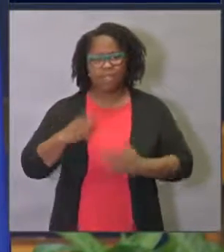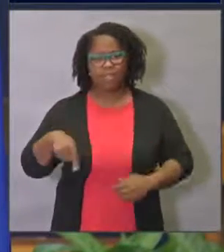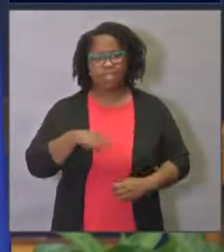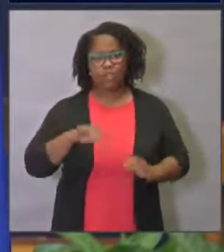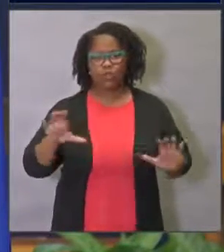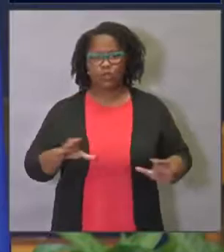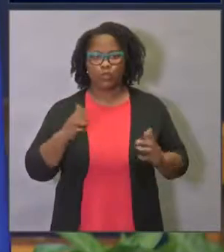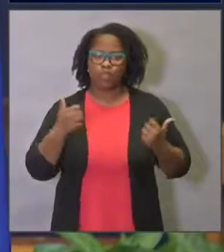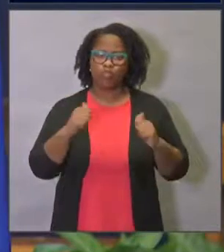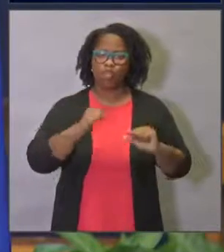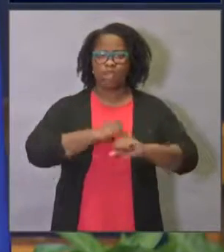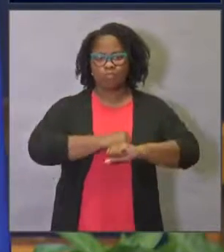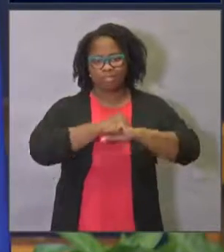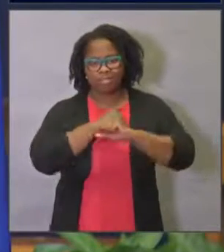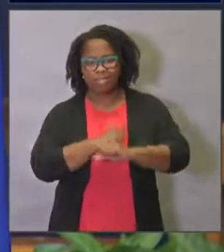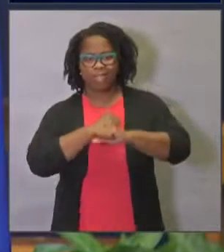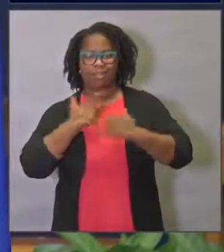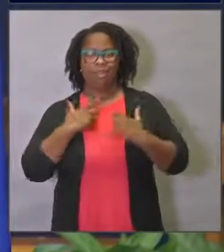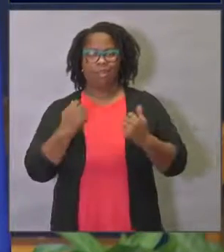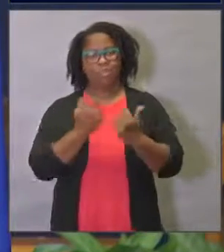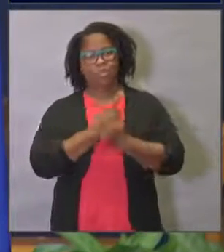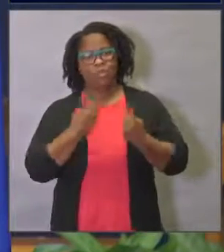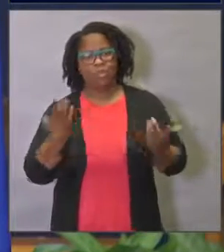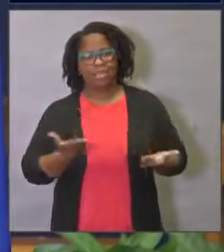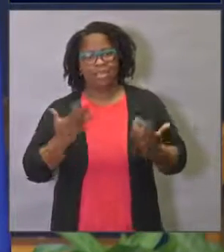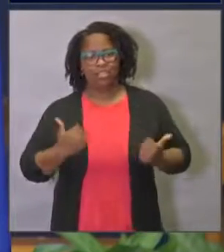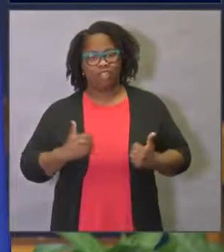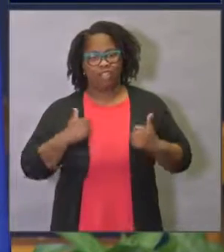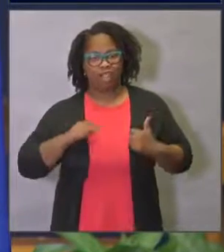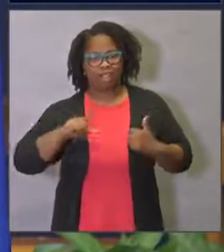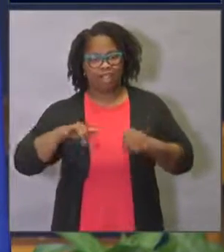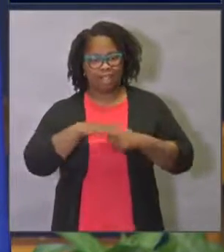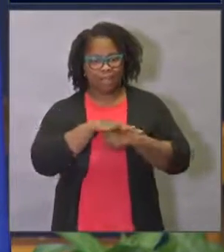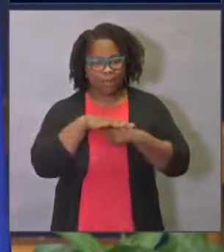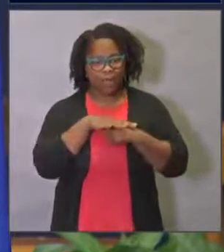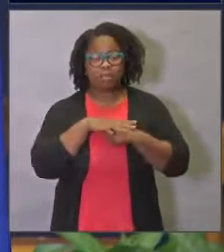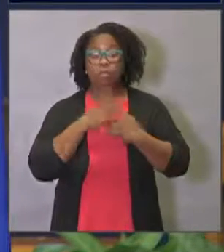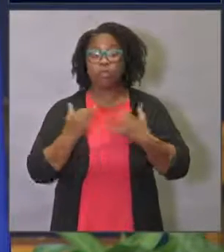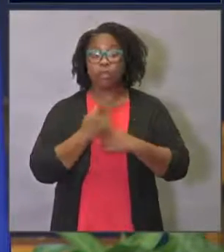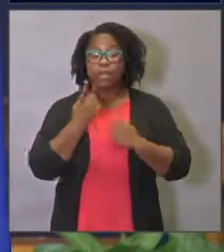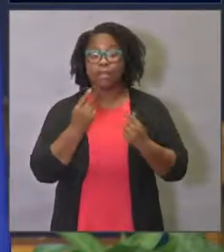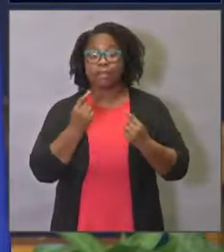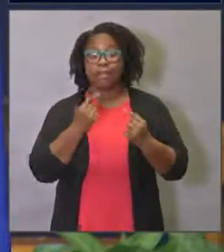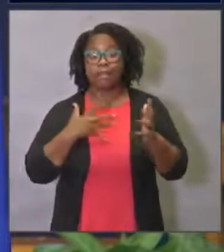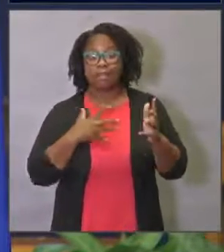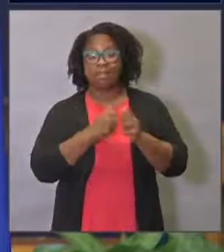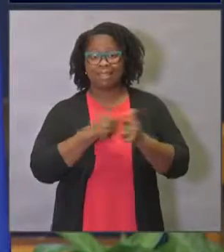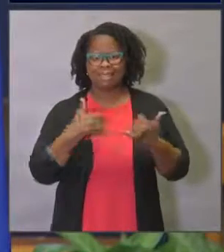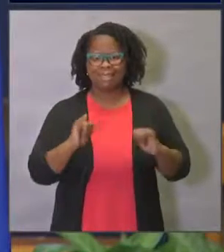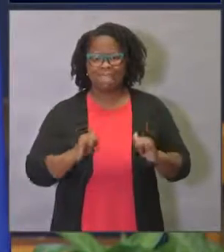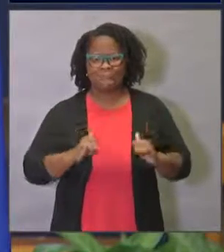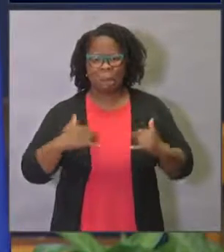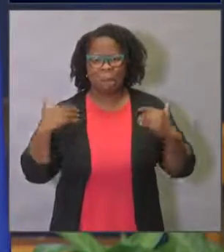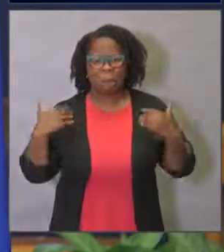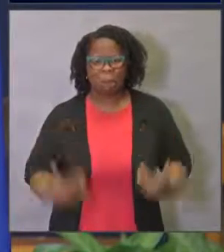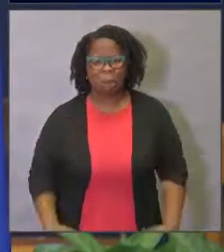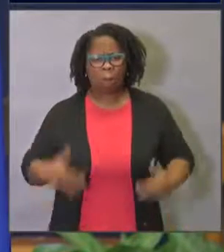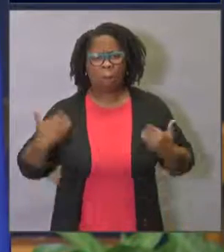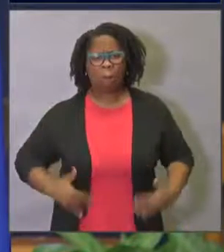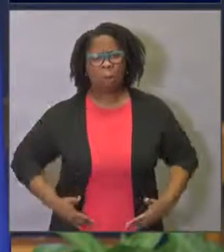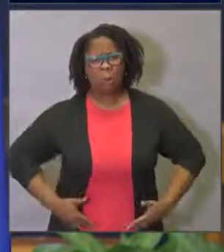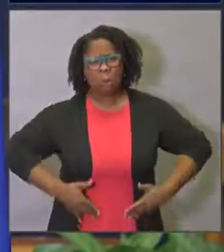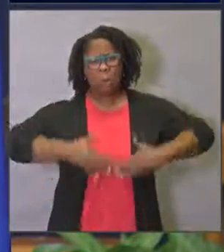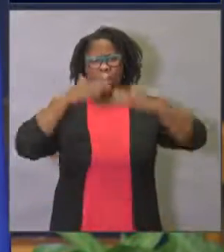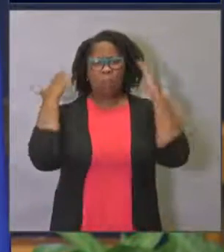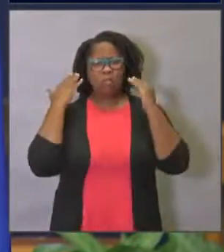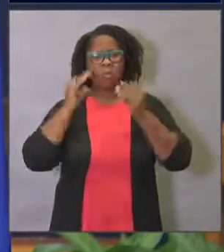health of everyone here in LA County. Today, I'm going to update you on our still overwhelming numbers of COVID-19